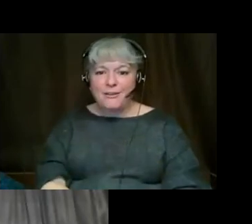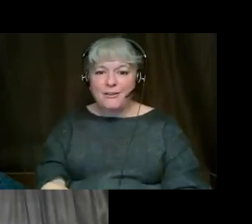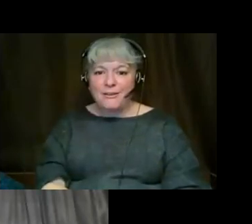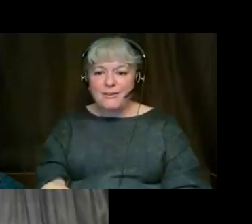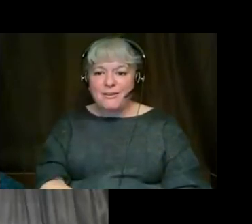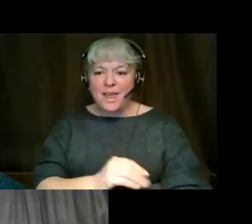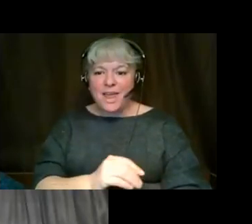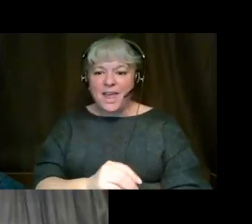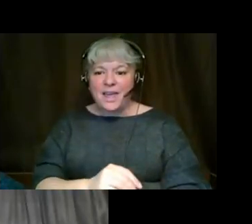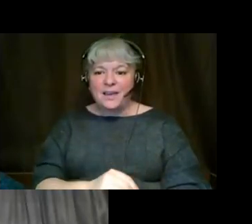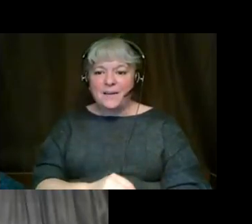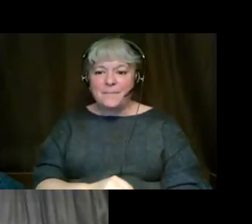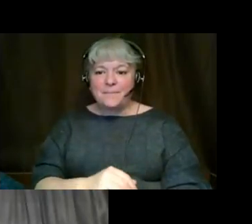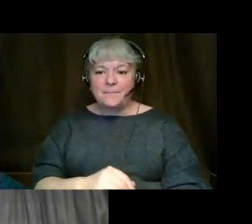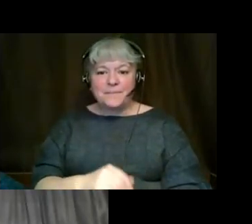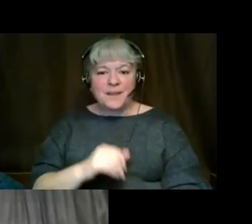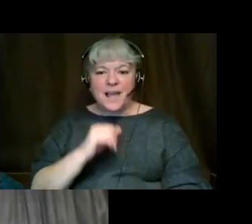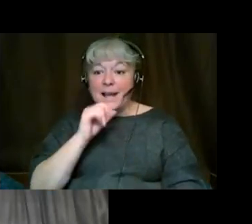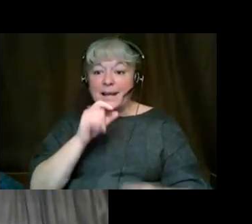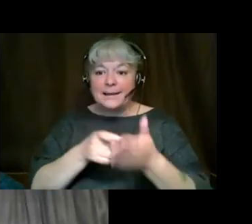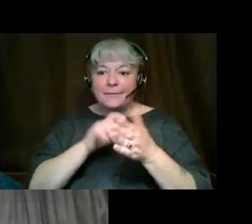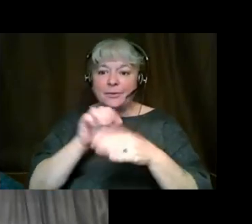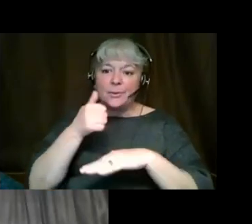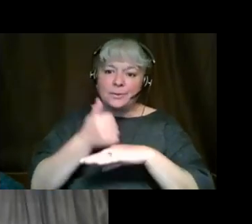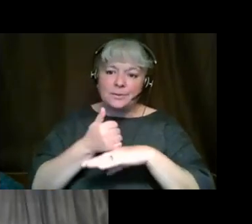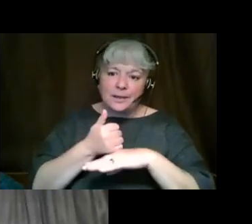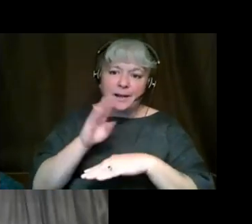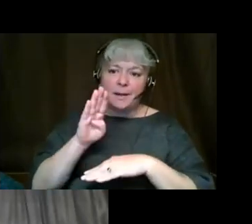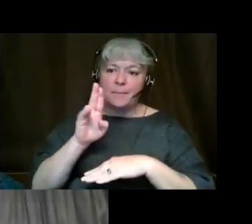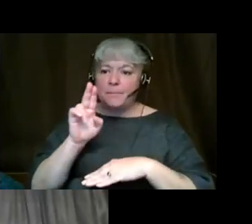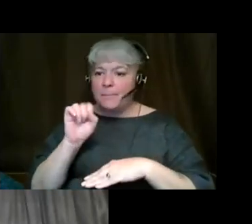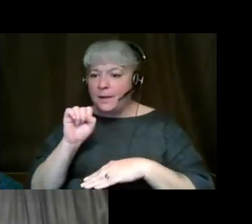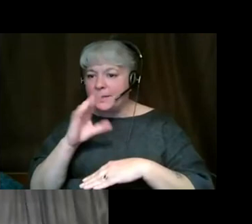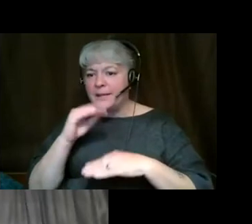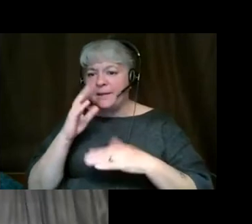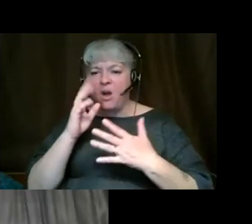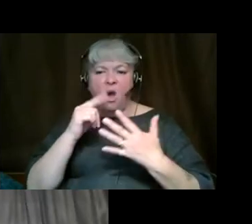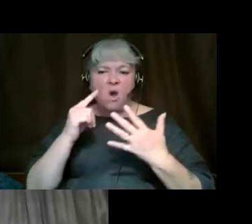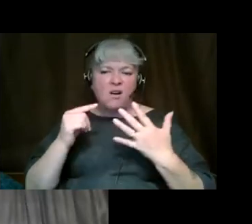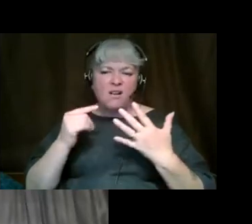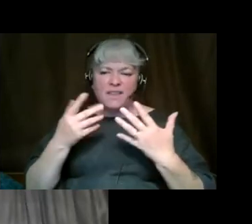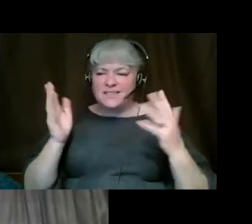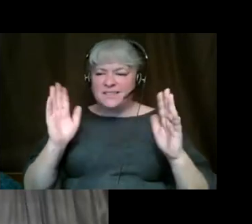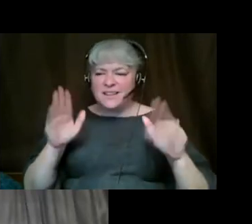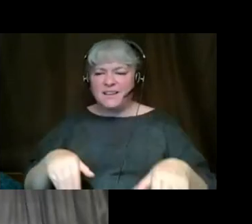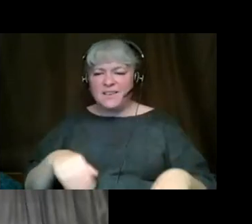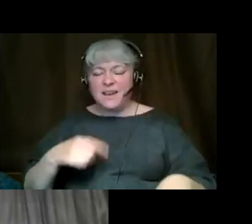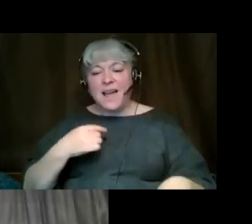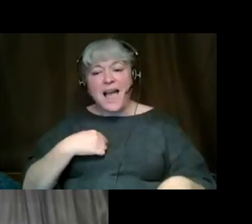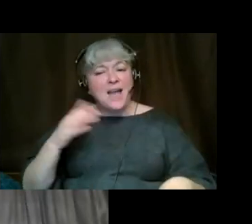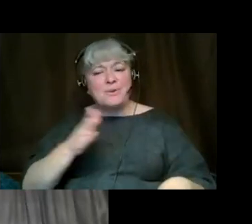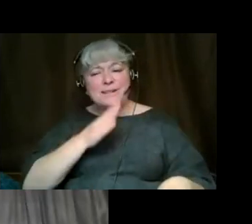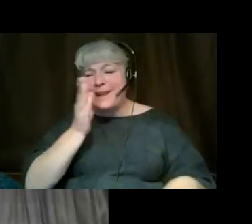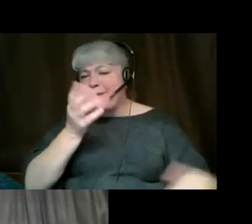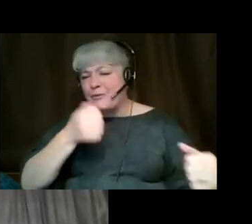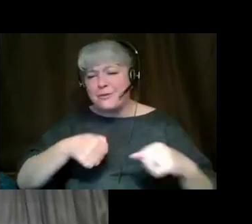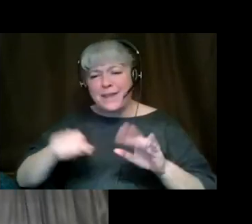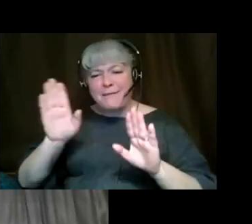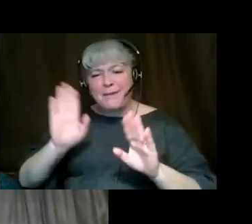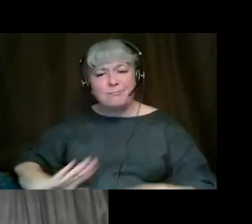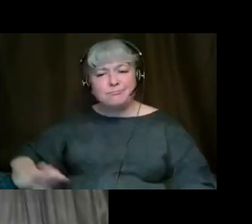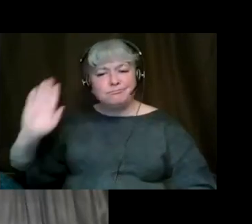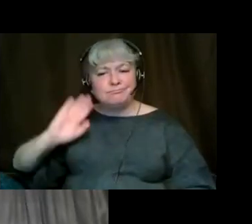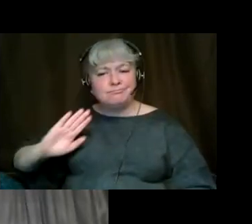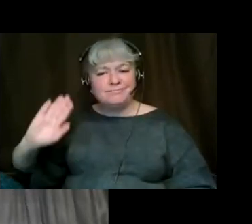set up a bus and all that stuff. I would never give that up.